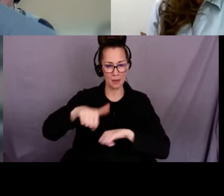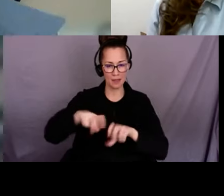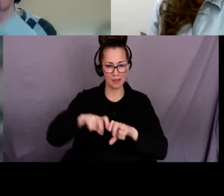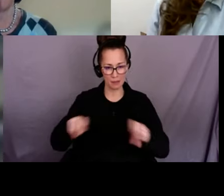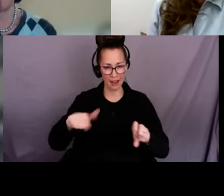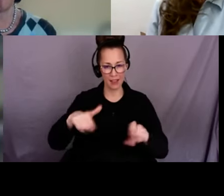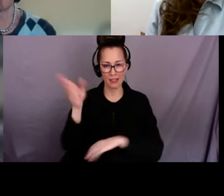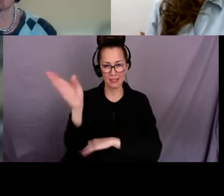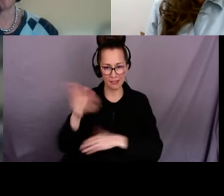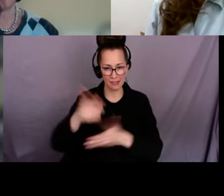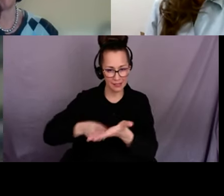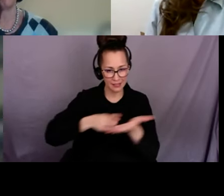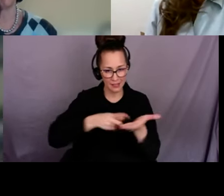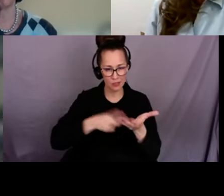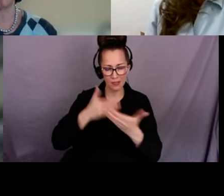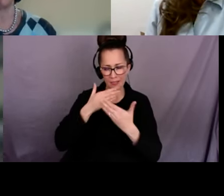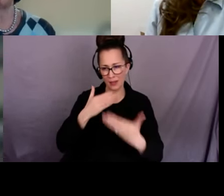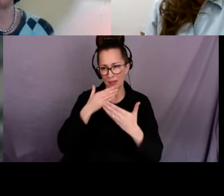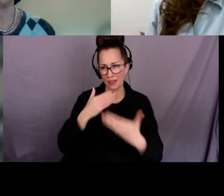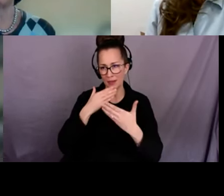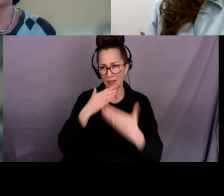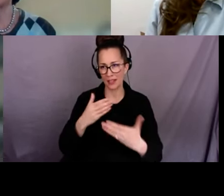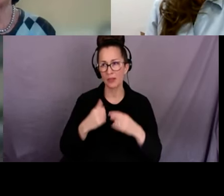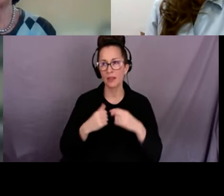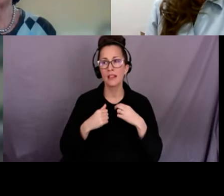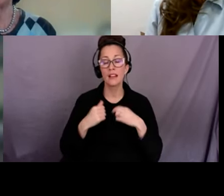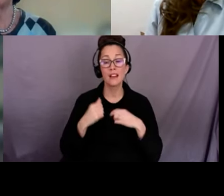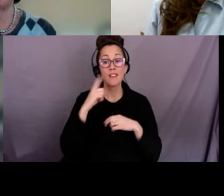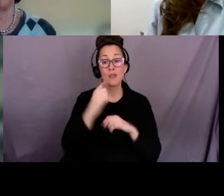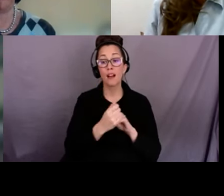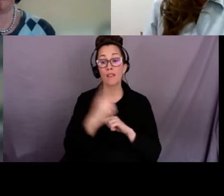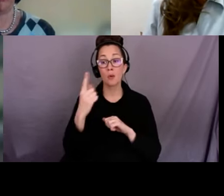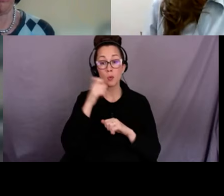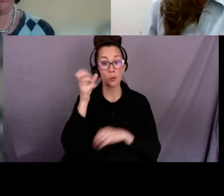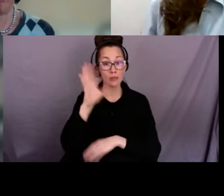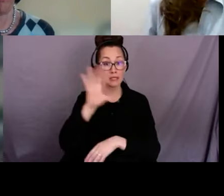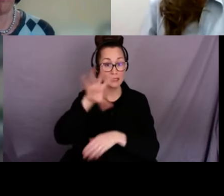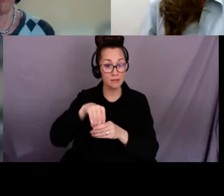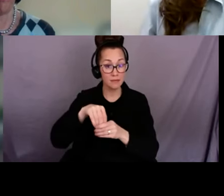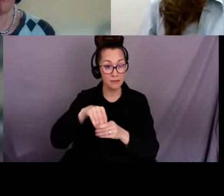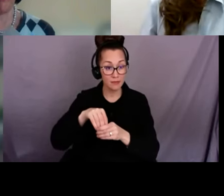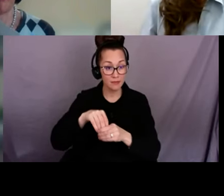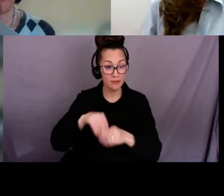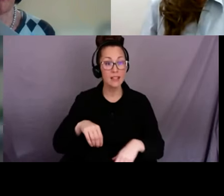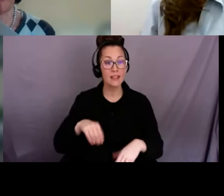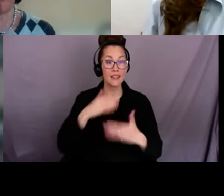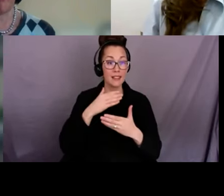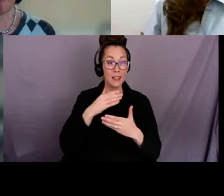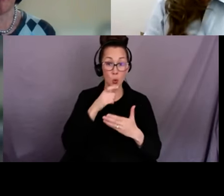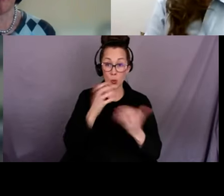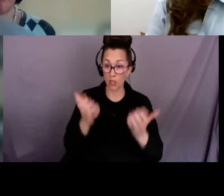critical topic this evening. And obviously thanks to everyone who is participating tonight and everyone who is in the Zoom